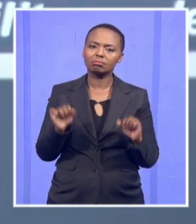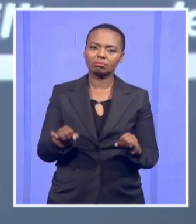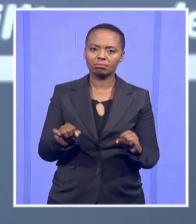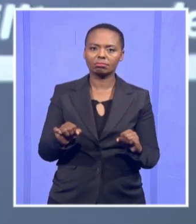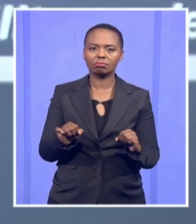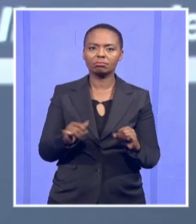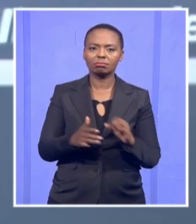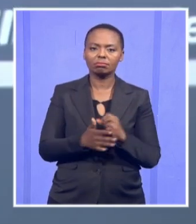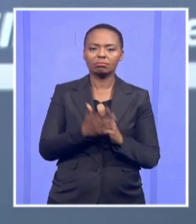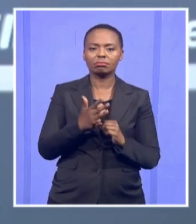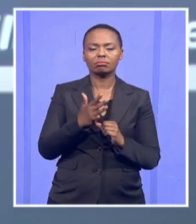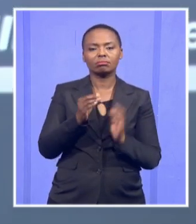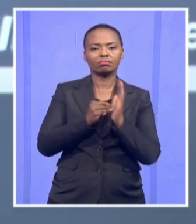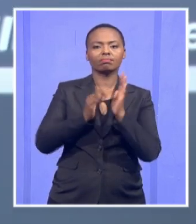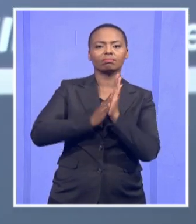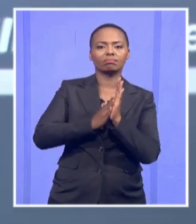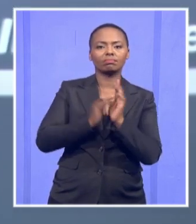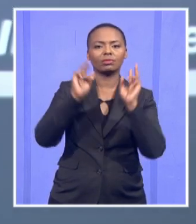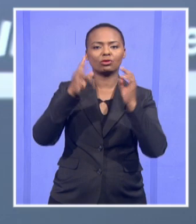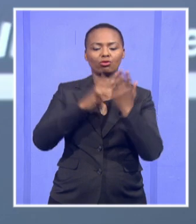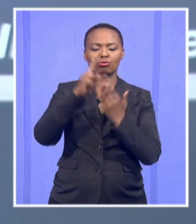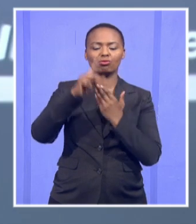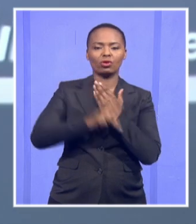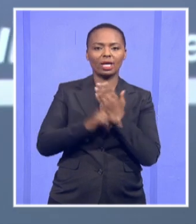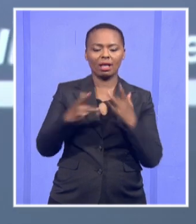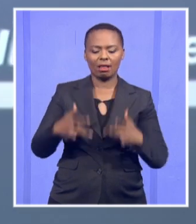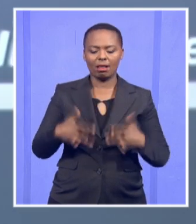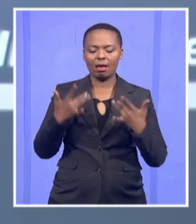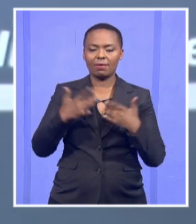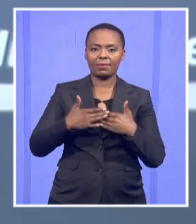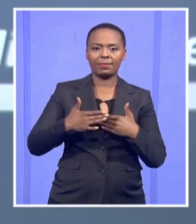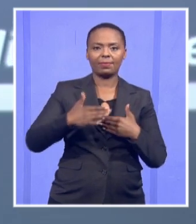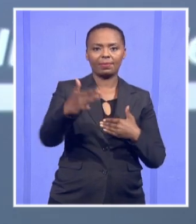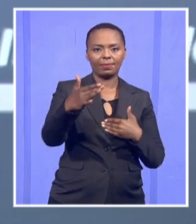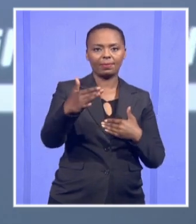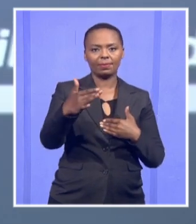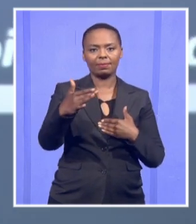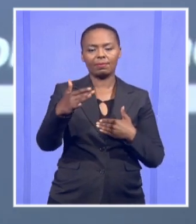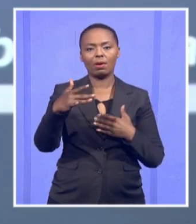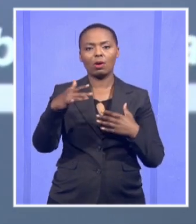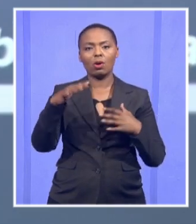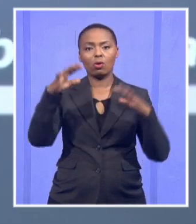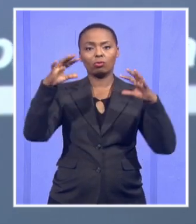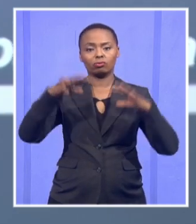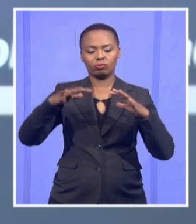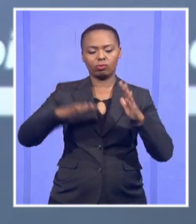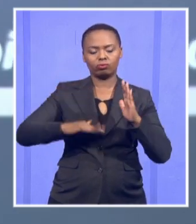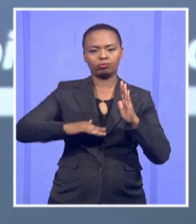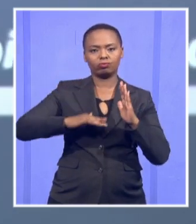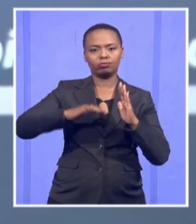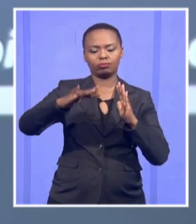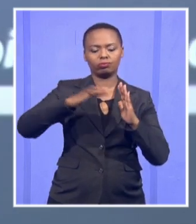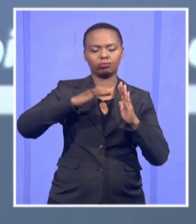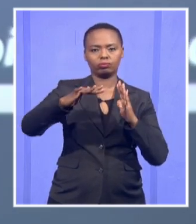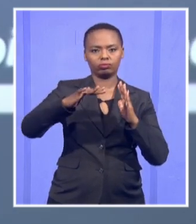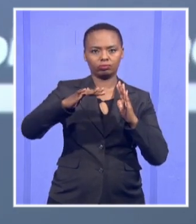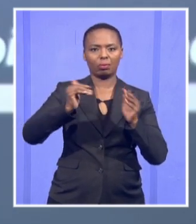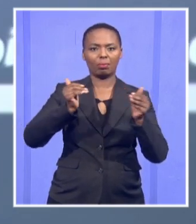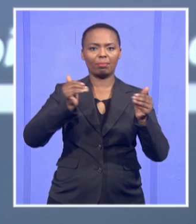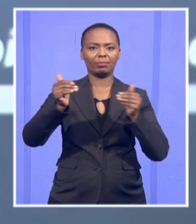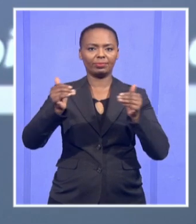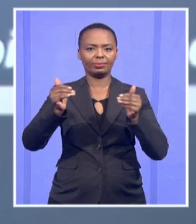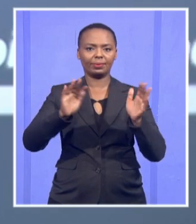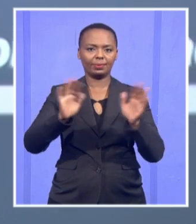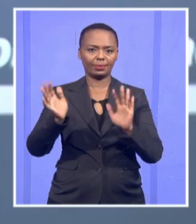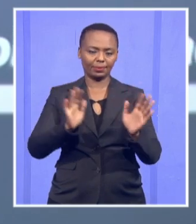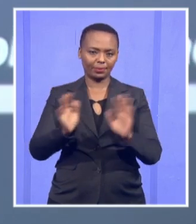on project life cycle, urban stormwater management, or the composition